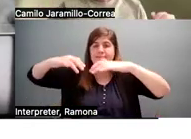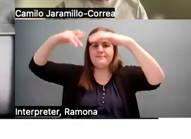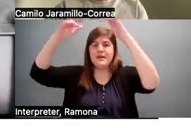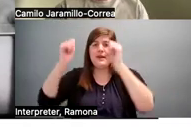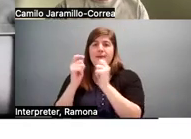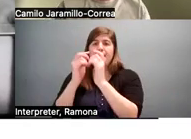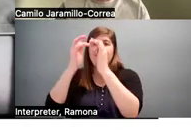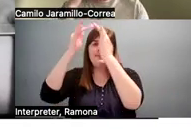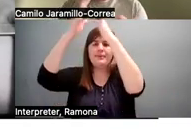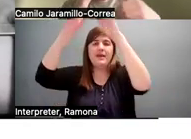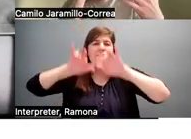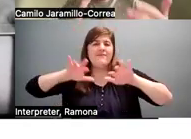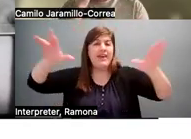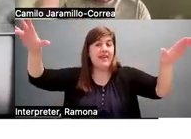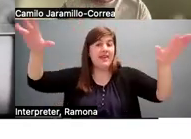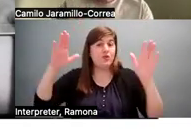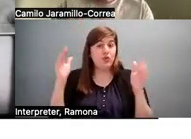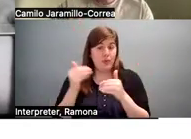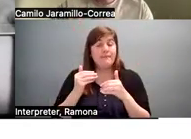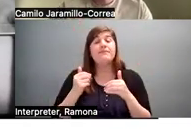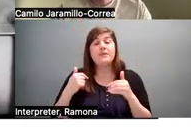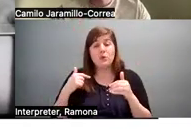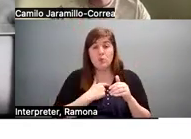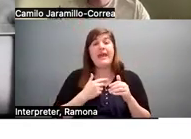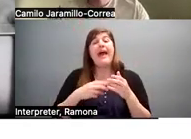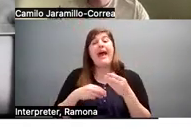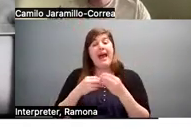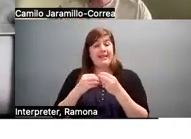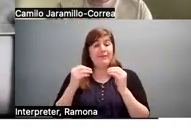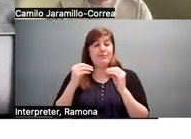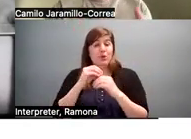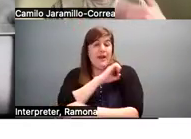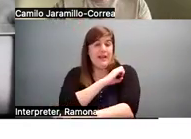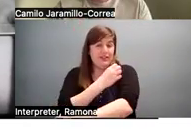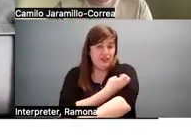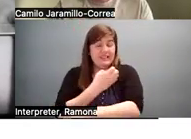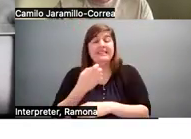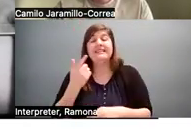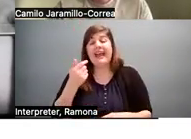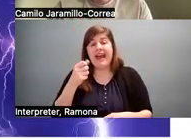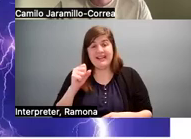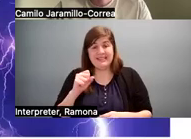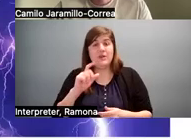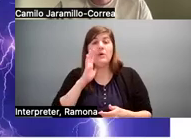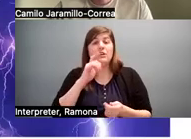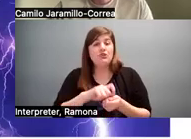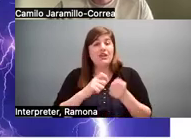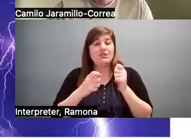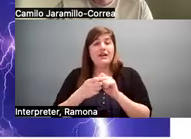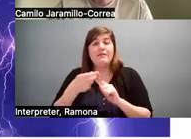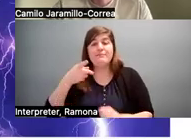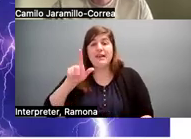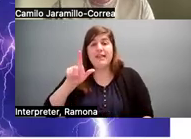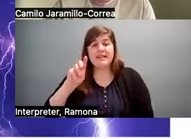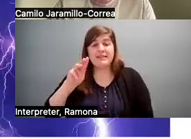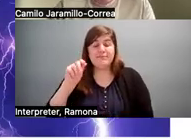room. And then we keep putting more energy into the gas. Then we go to the plasma state, which is